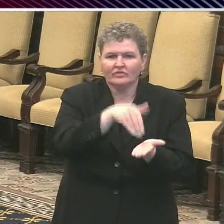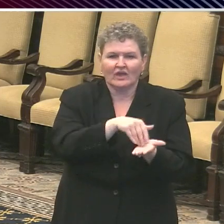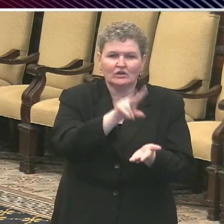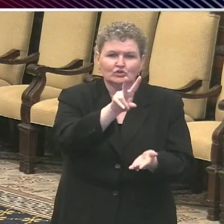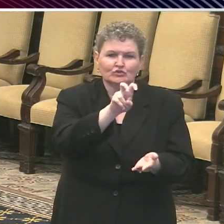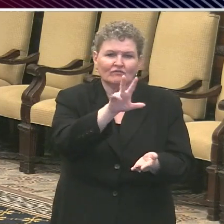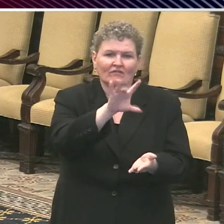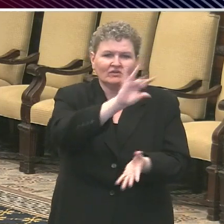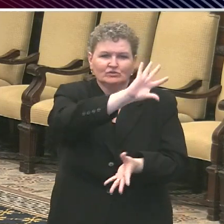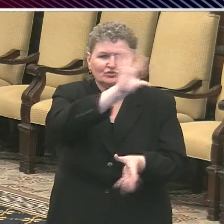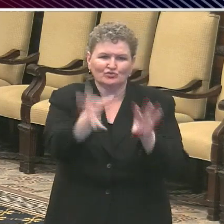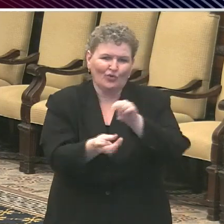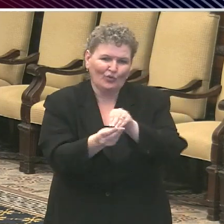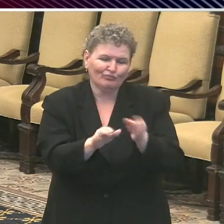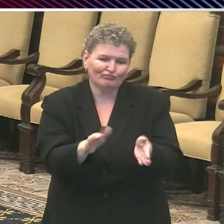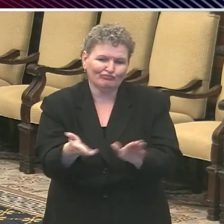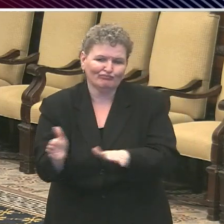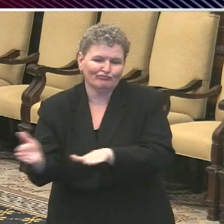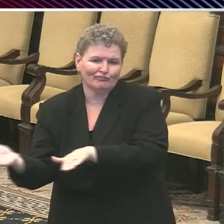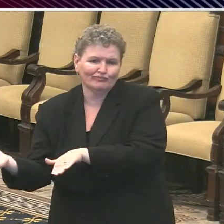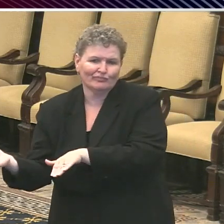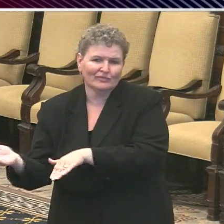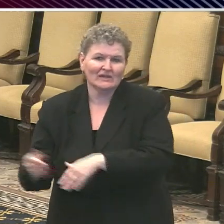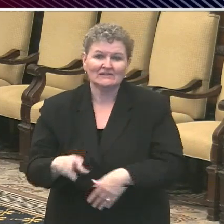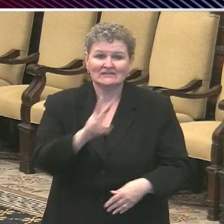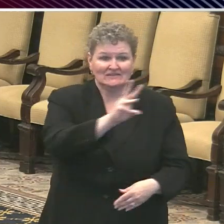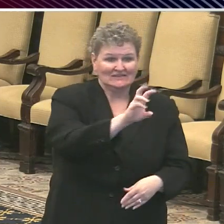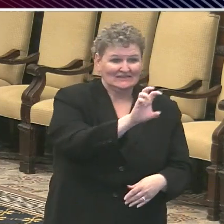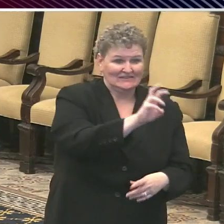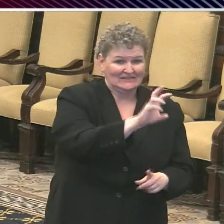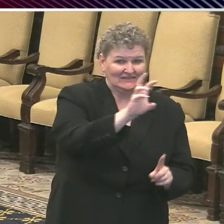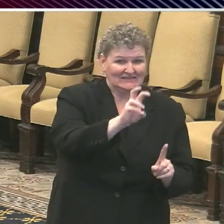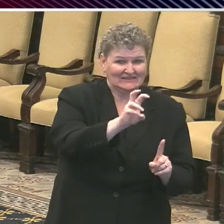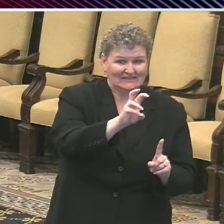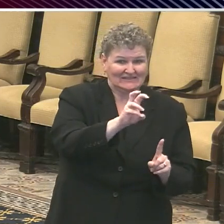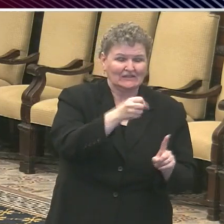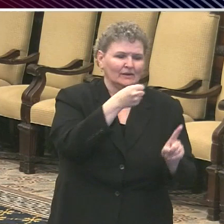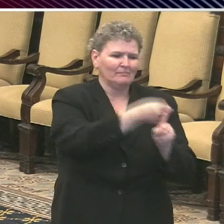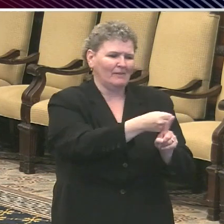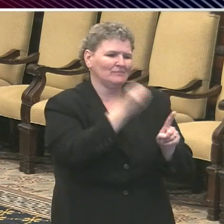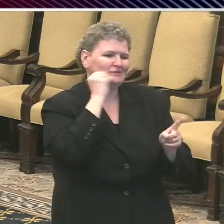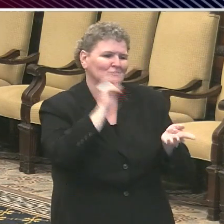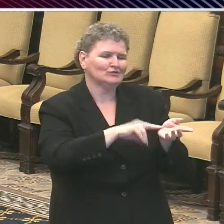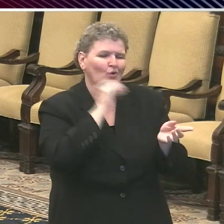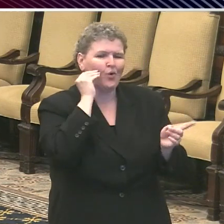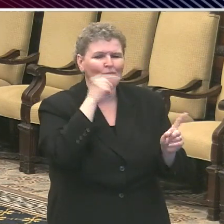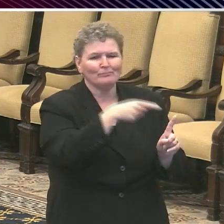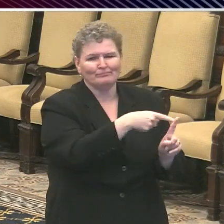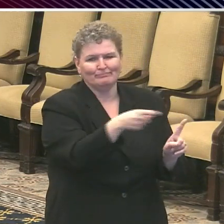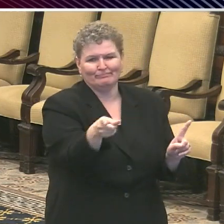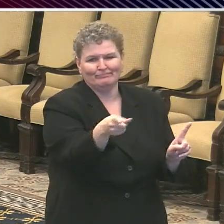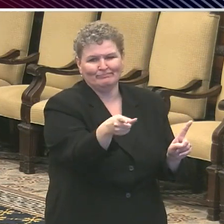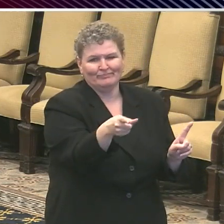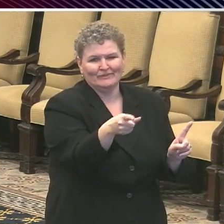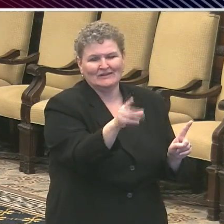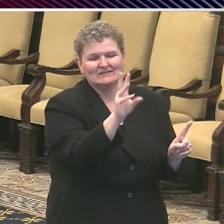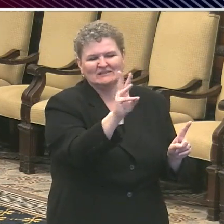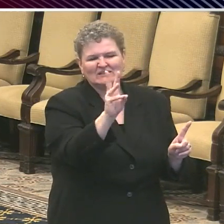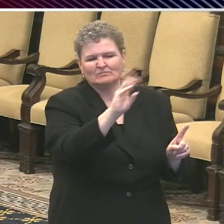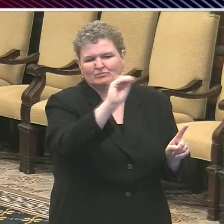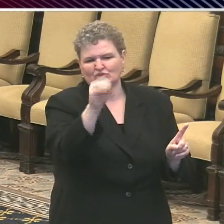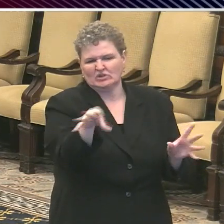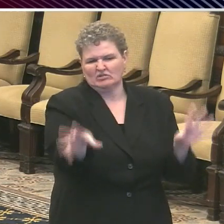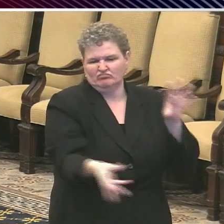the epidemic, of which 666, or 53%, were nursing home residents. Now,